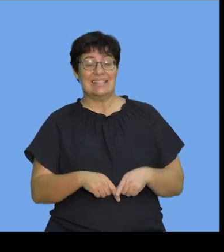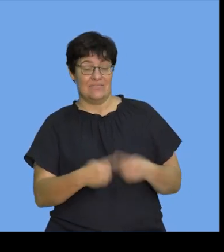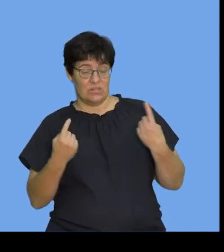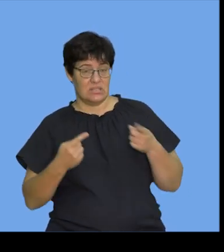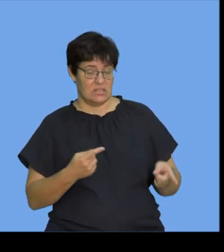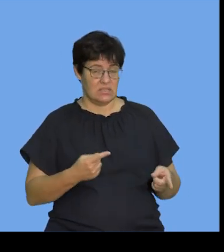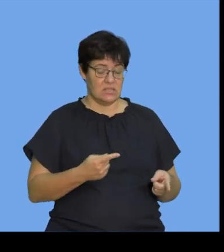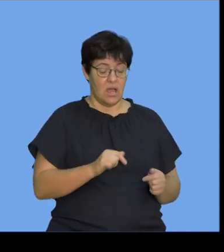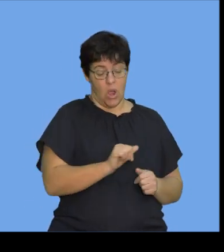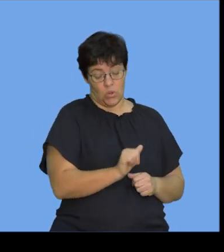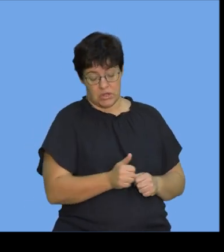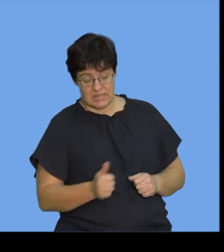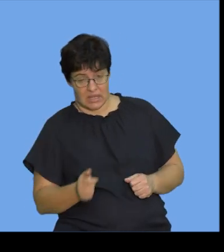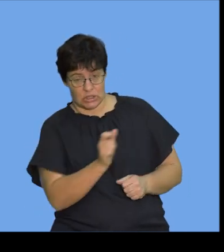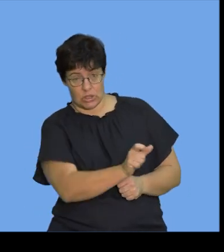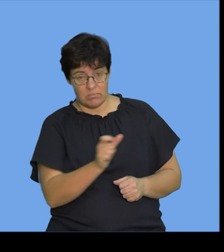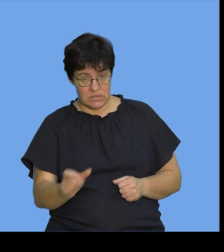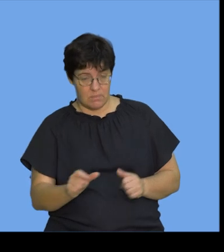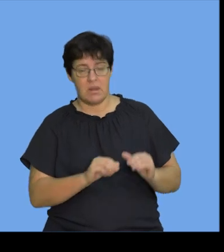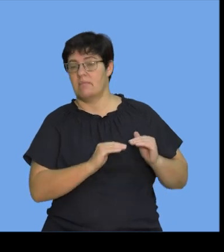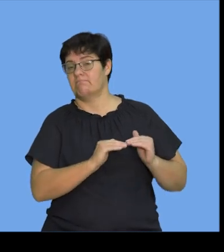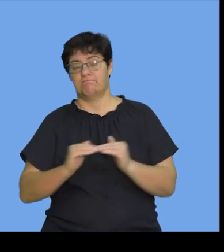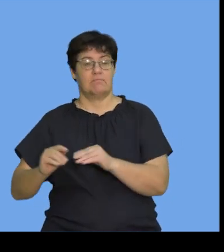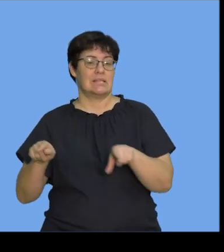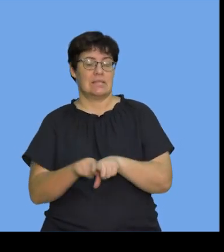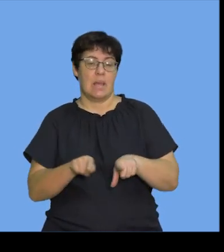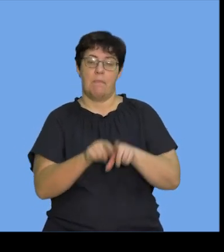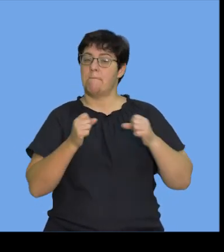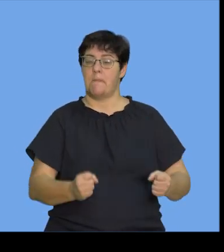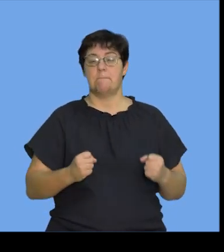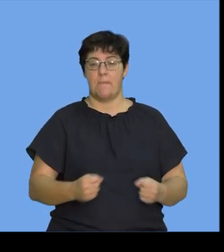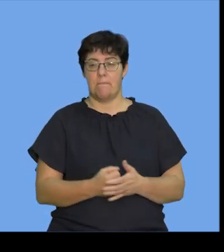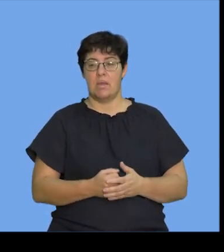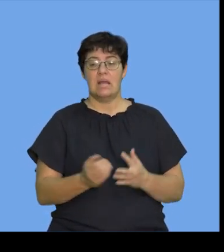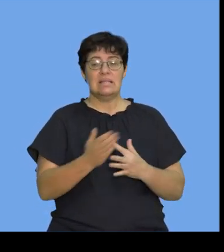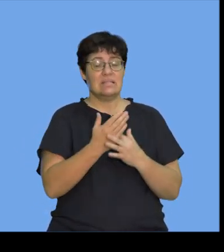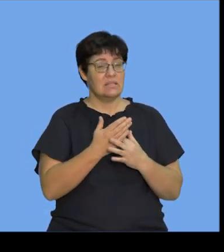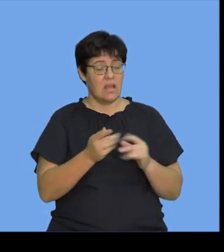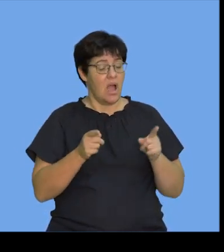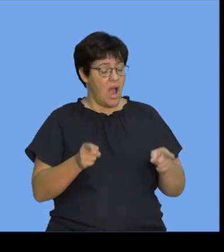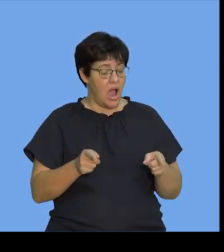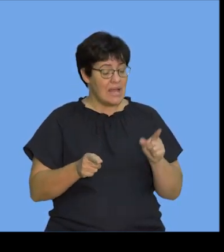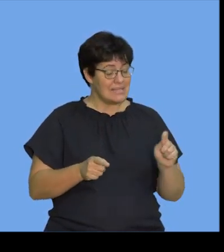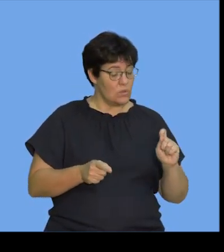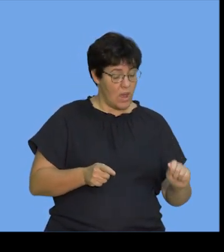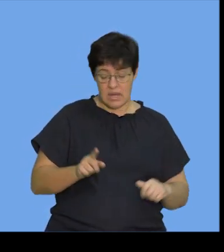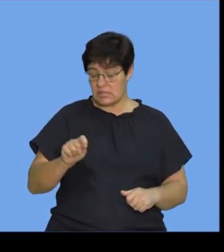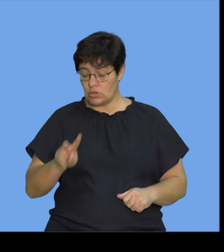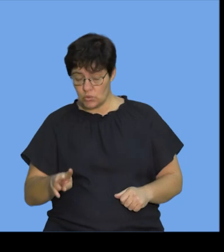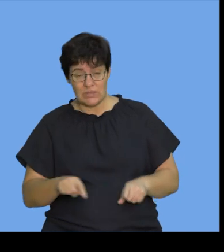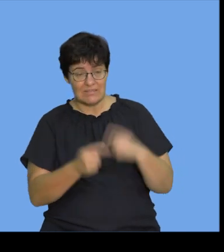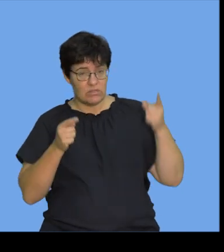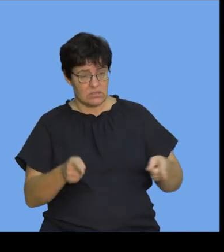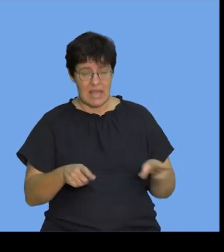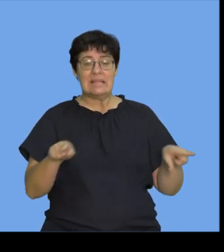between consecutive terms remains constant. So the difference between T1 and T2 will be the same as